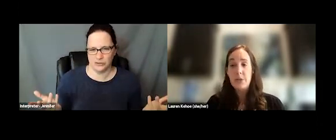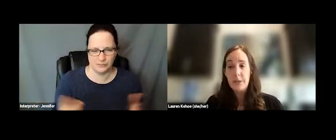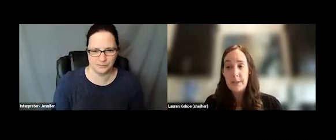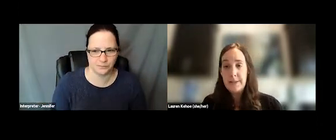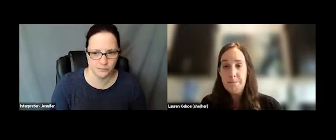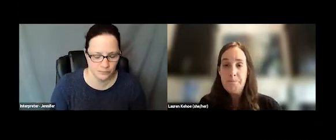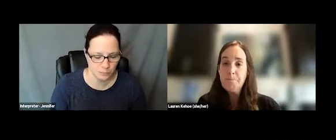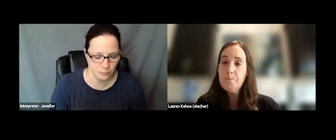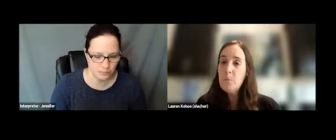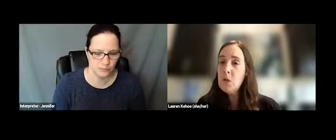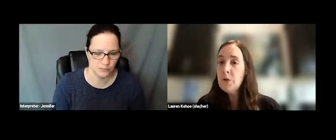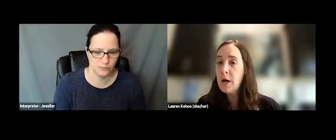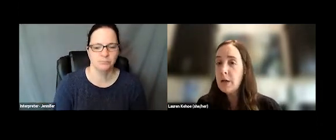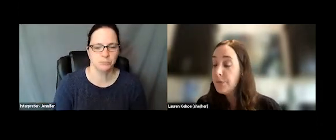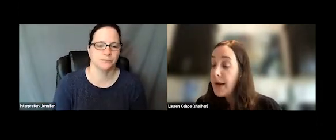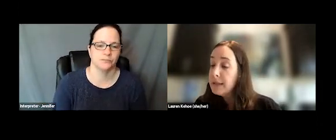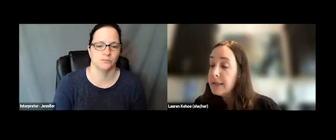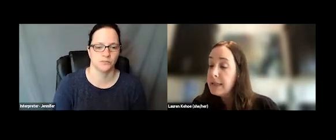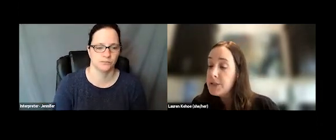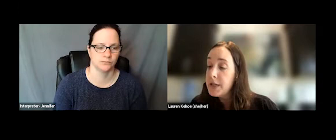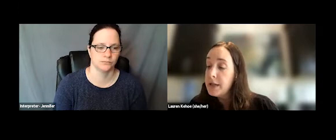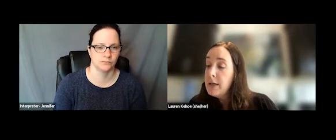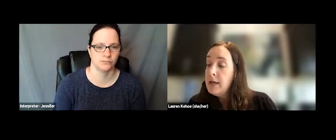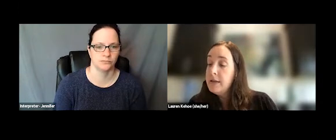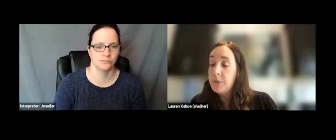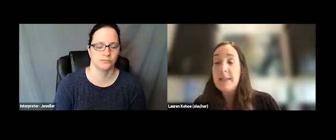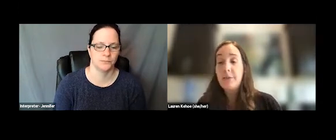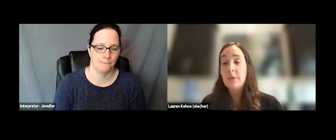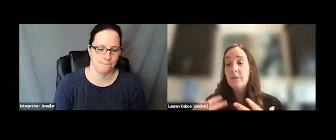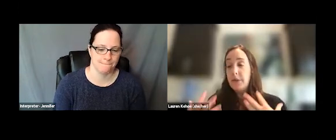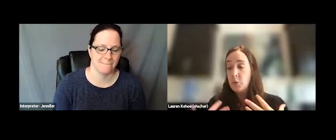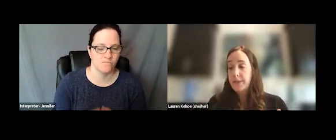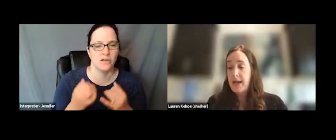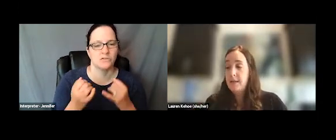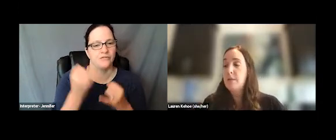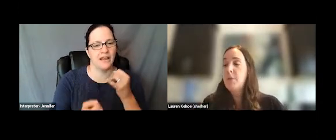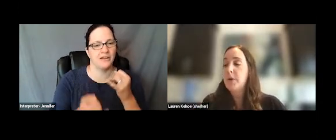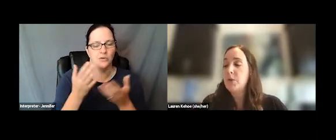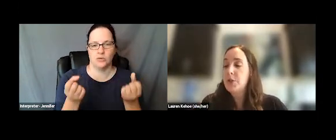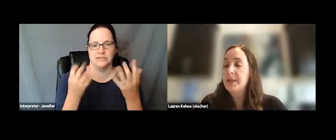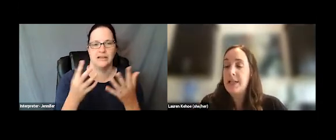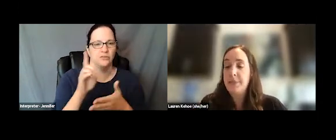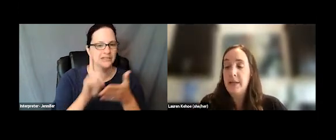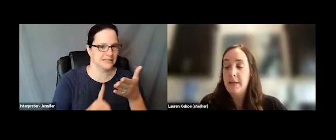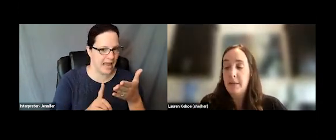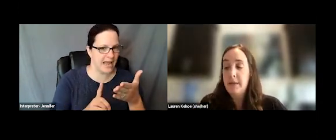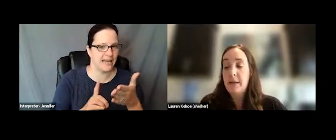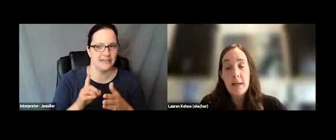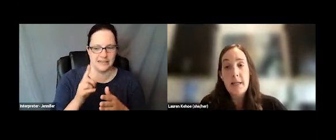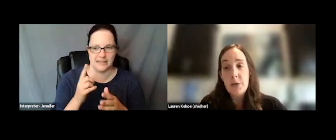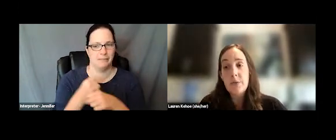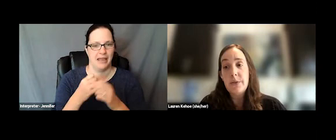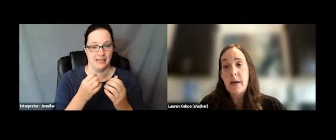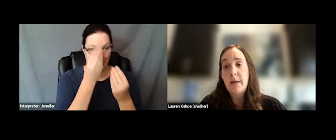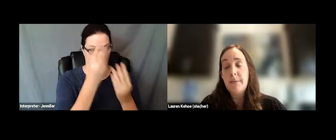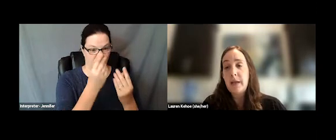or resources. So finally, in addition, there were several visual design components which exacerbated the